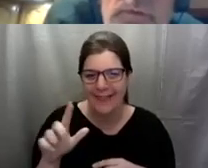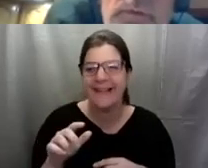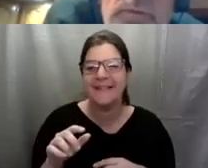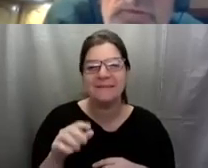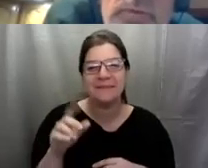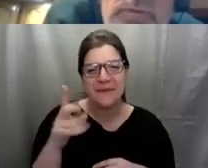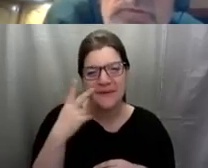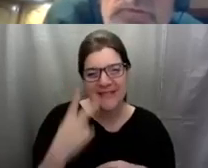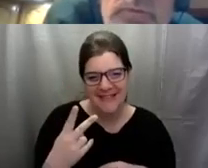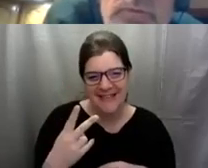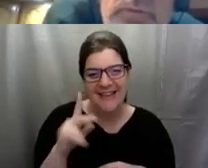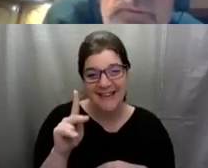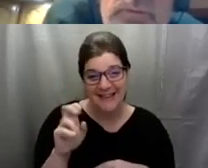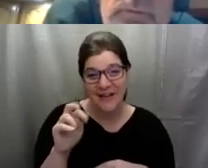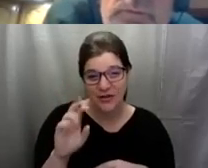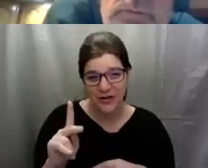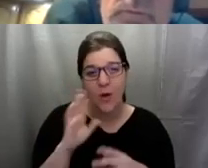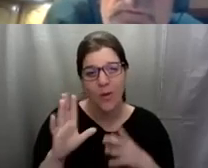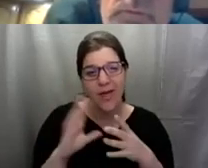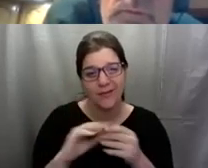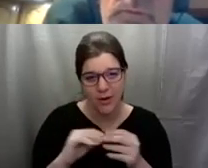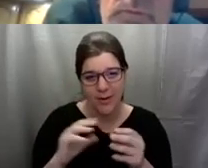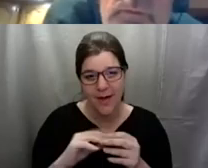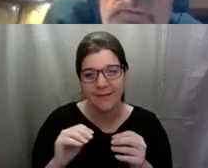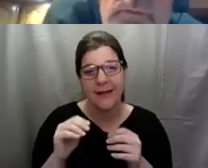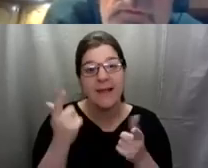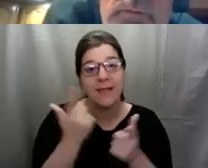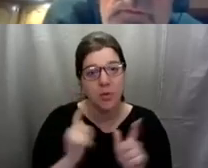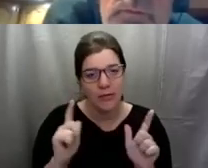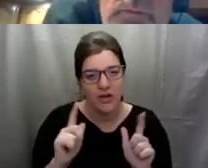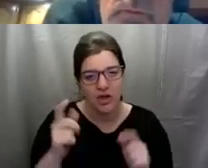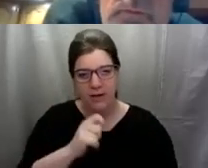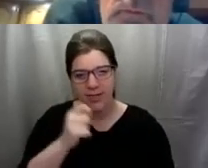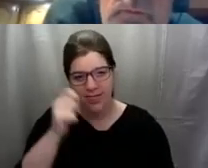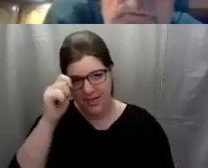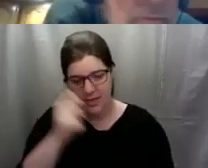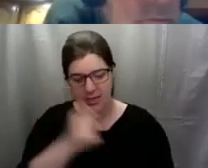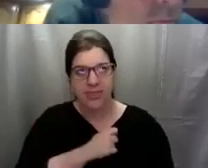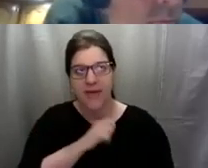Kendrick will be talking about liberation theology of disability,